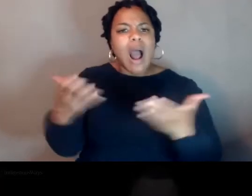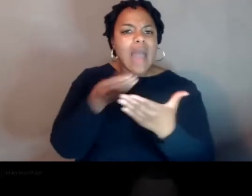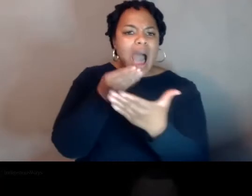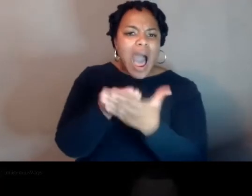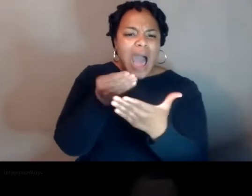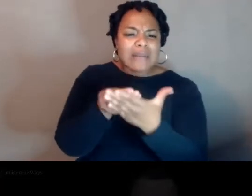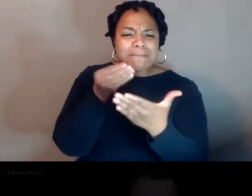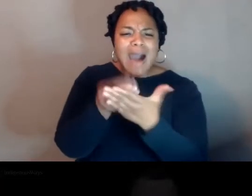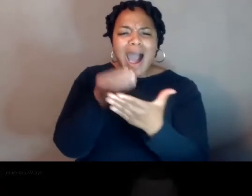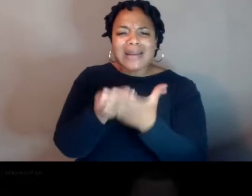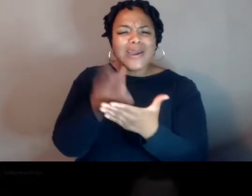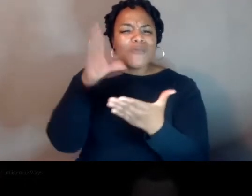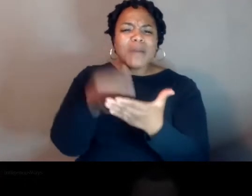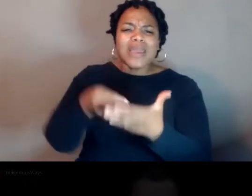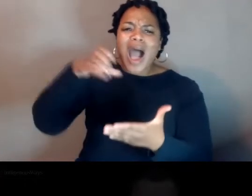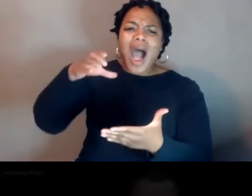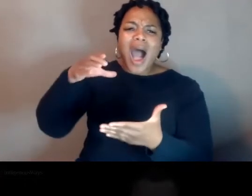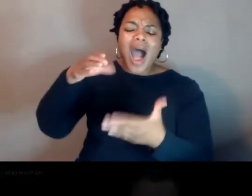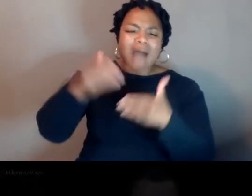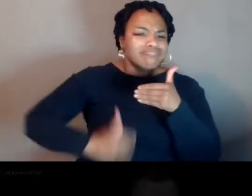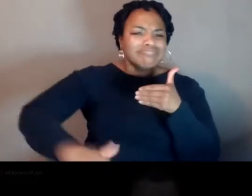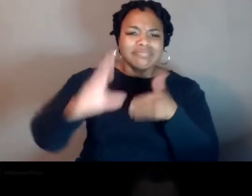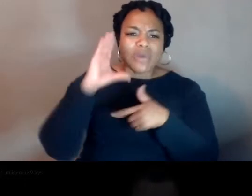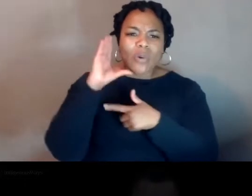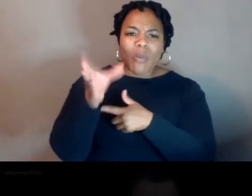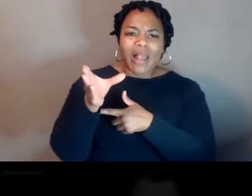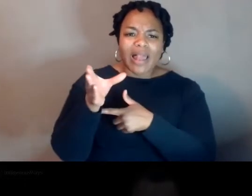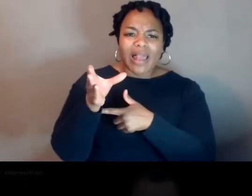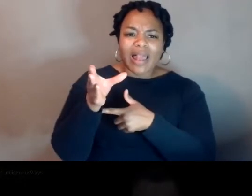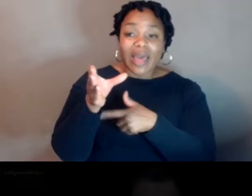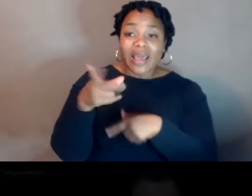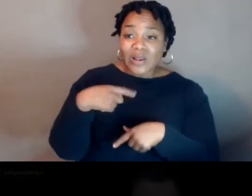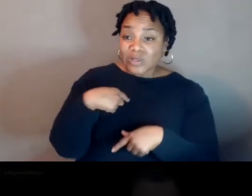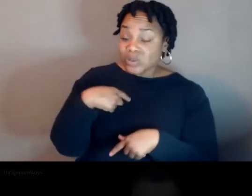worry. So I said to him, I represent